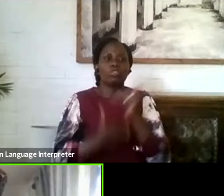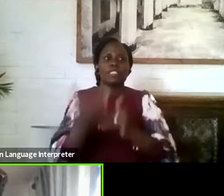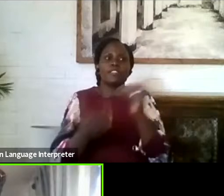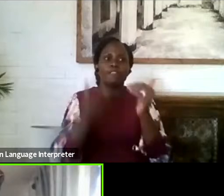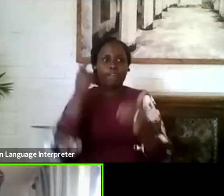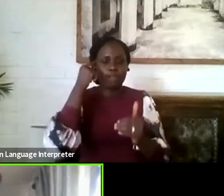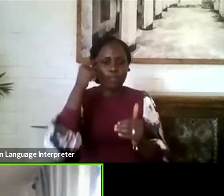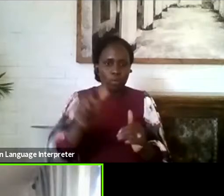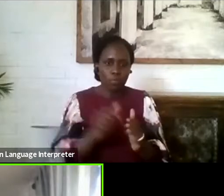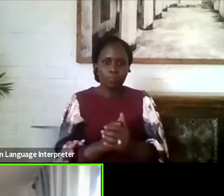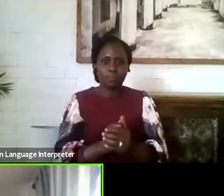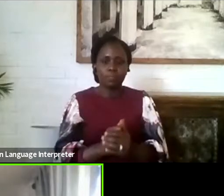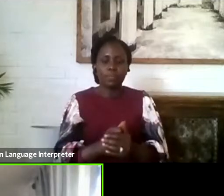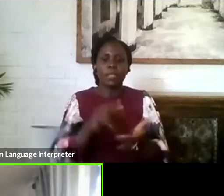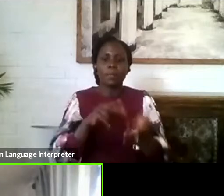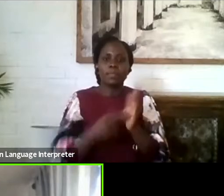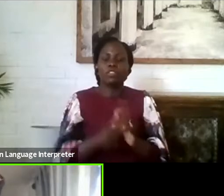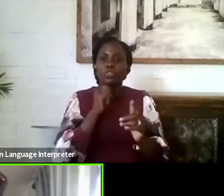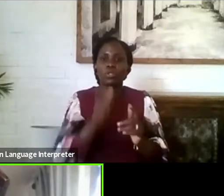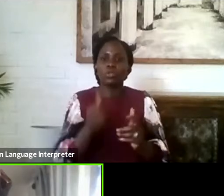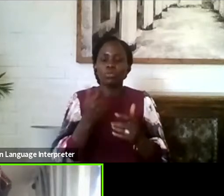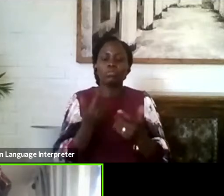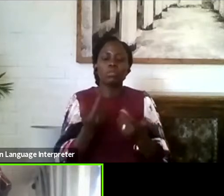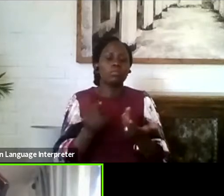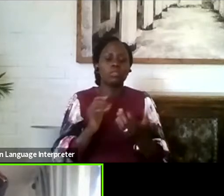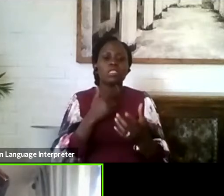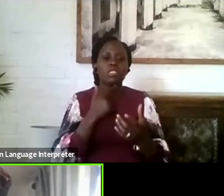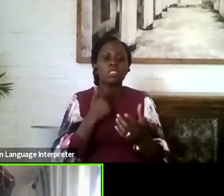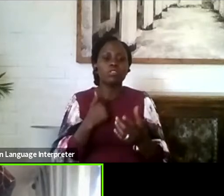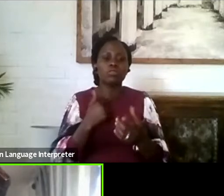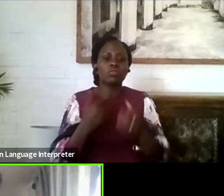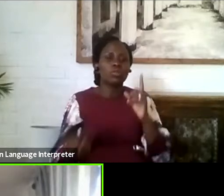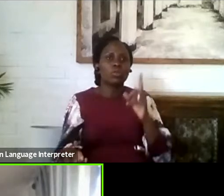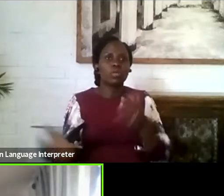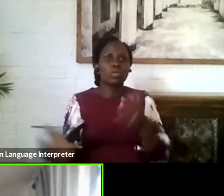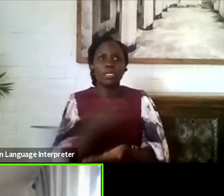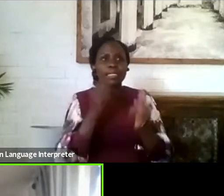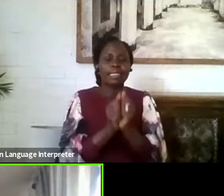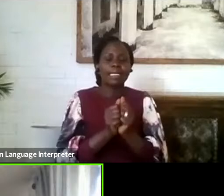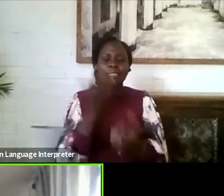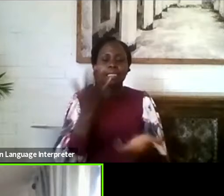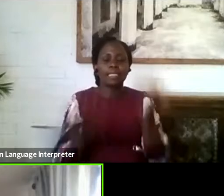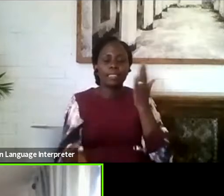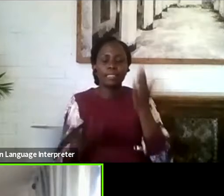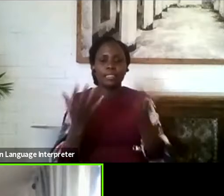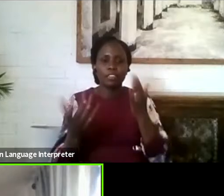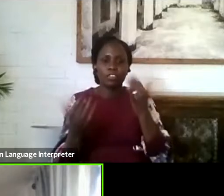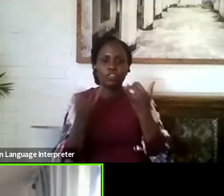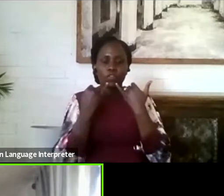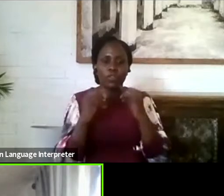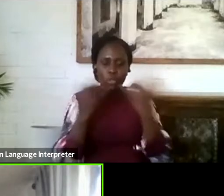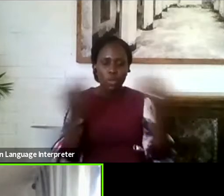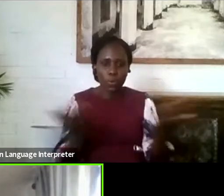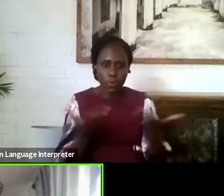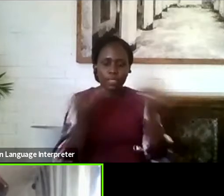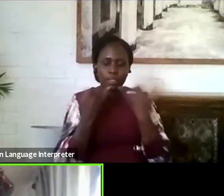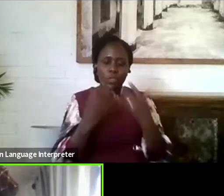not need to collect 10 pages of information where it isn't necessary. The state does not need to